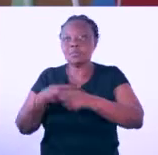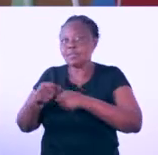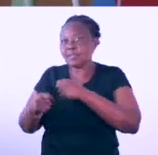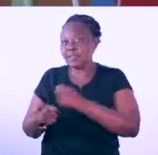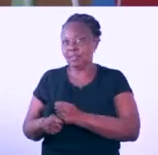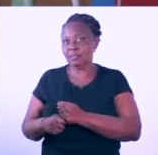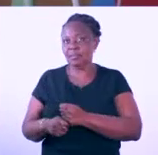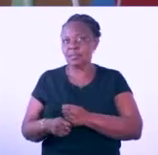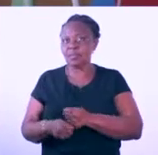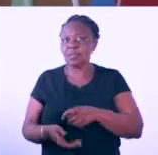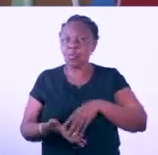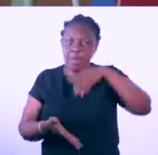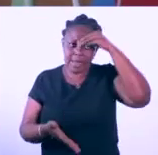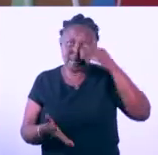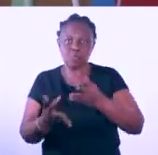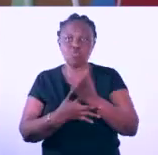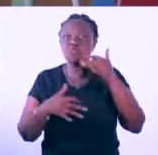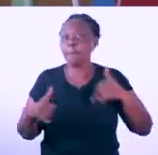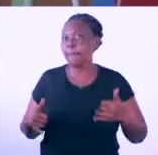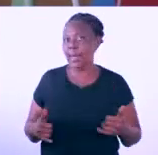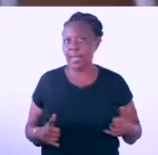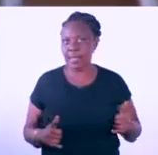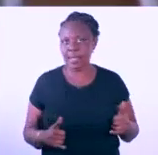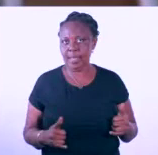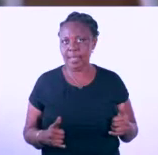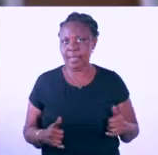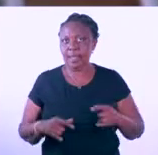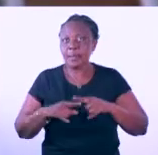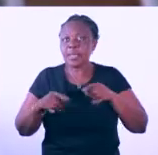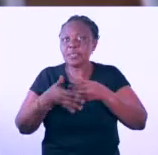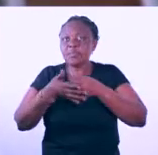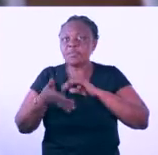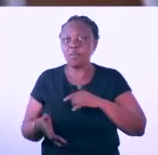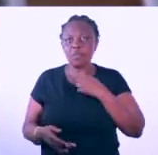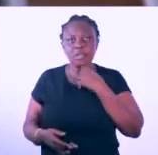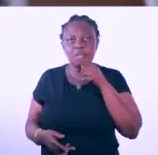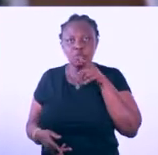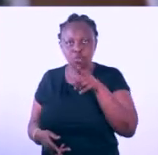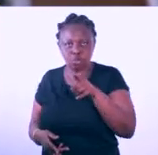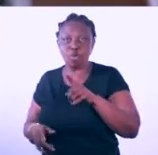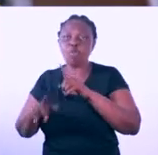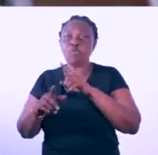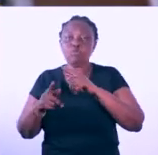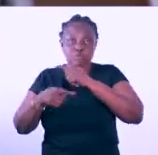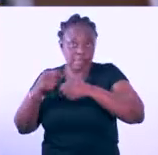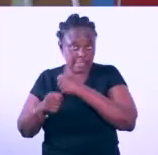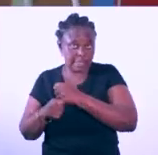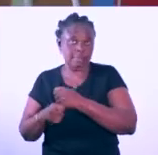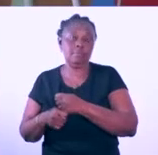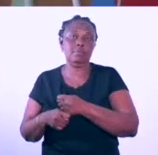so that you learn through games. But before we can tell the team that you belong